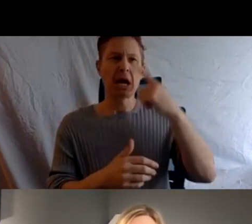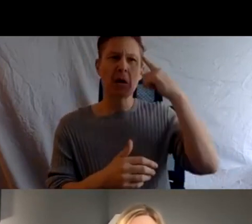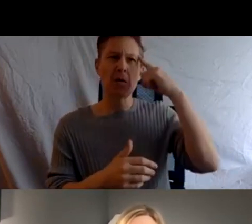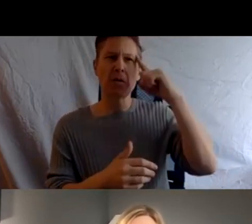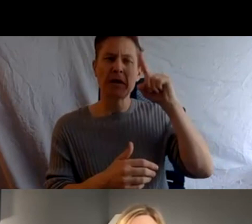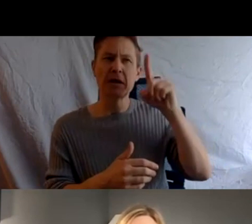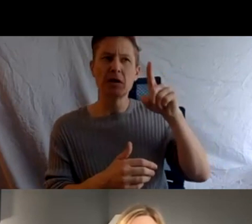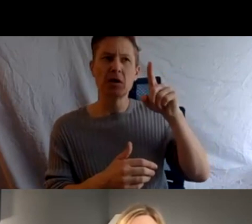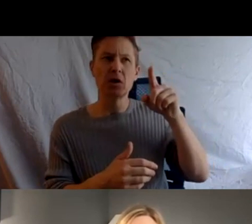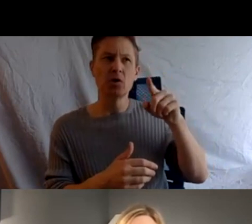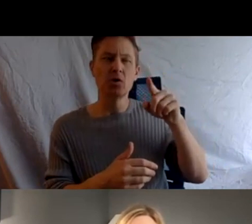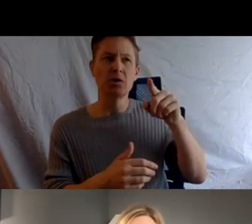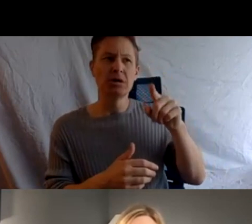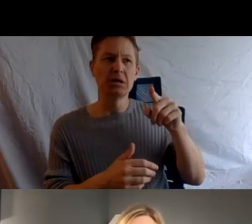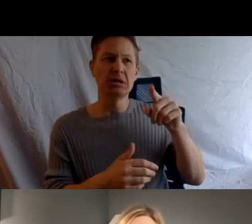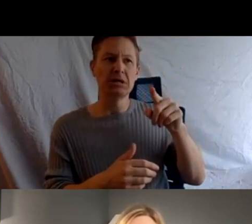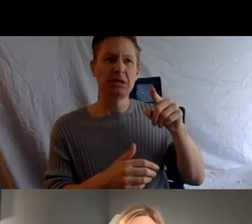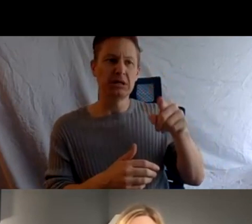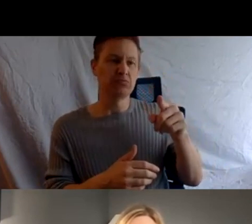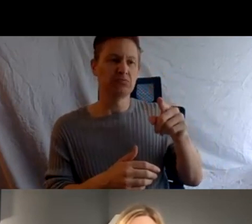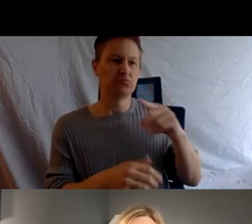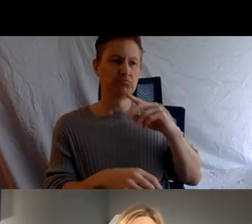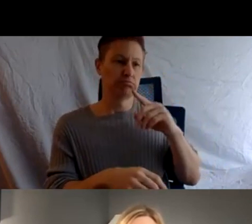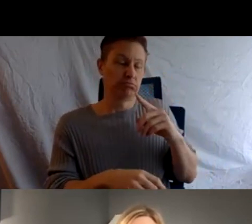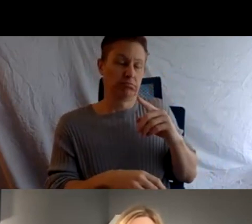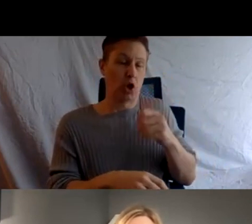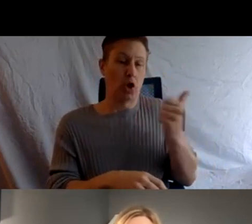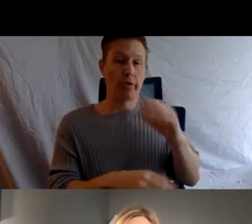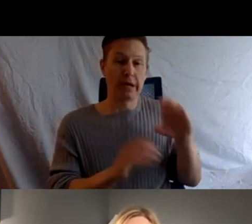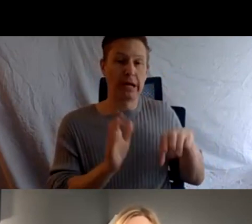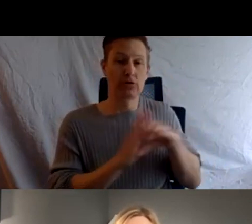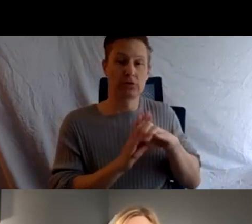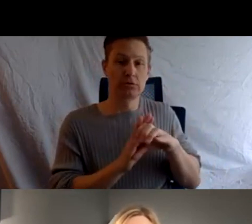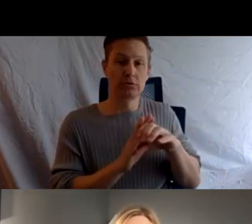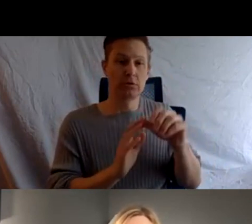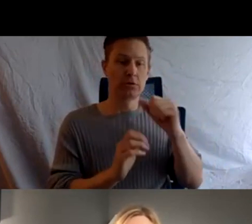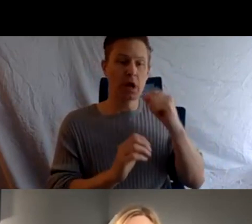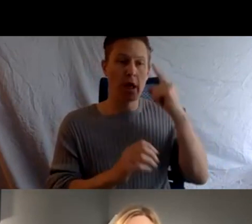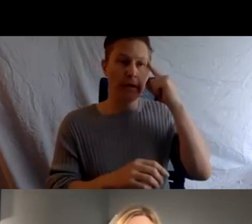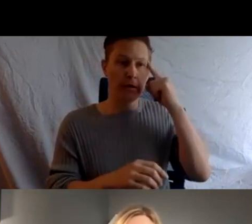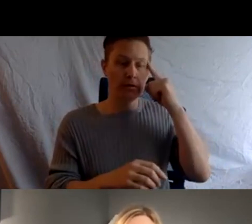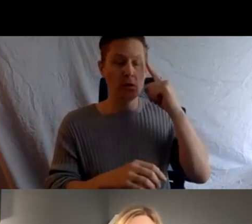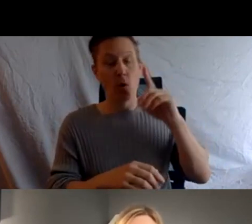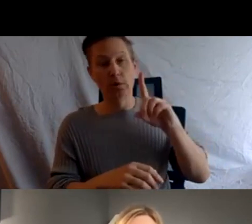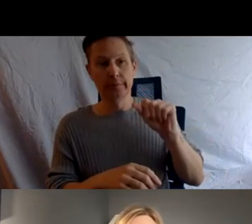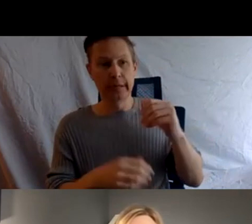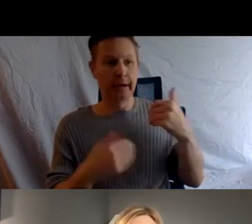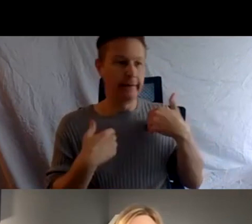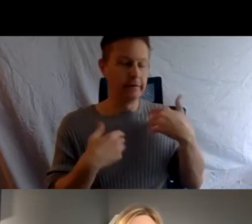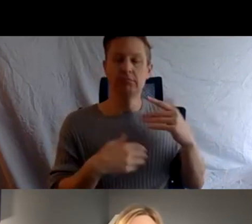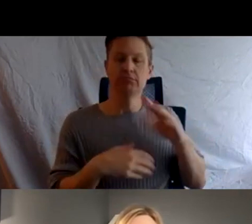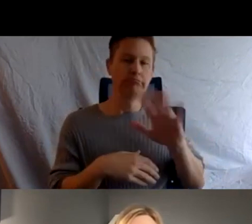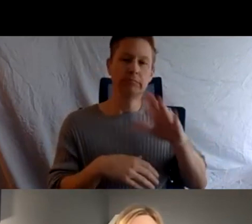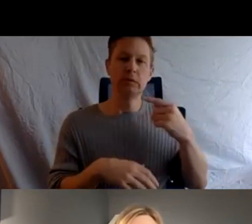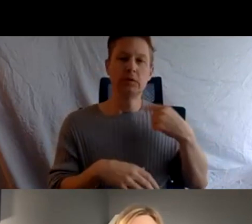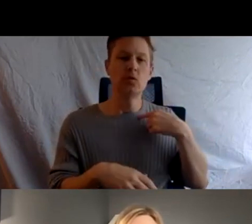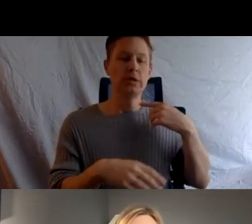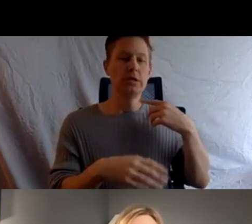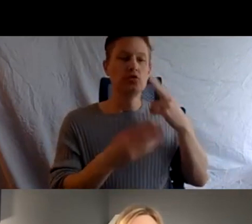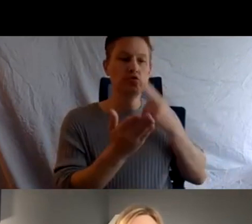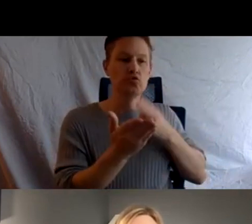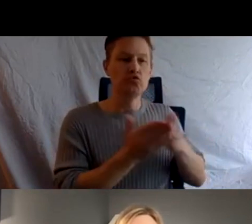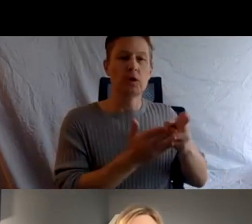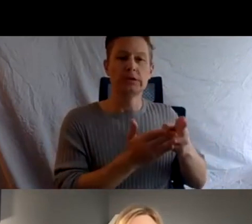just treated him like another character, and then trusted that animators to do the work, the